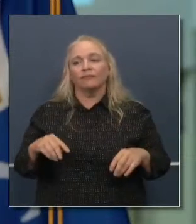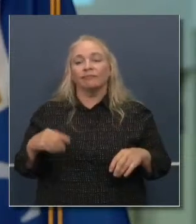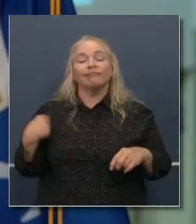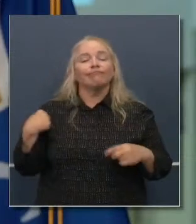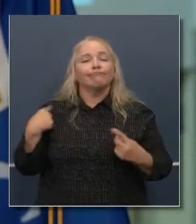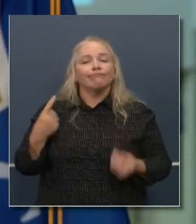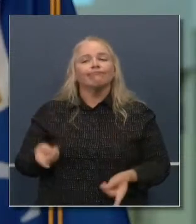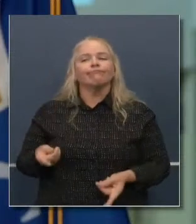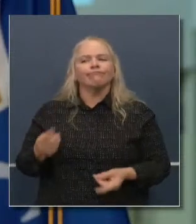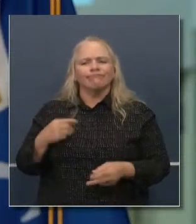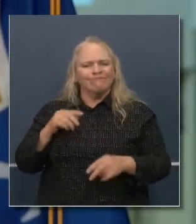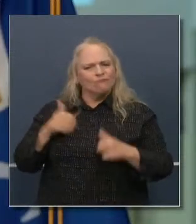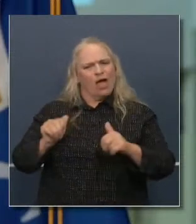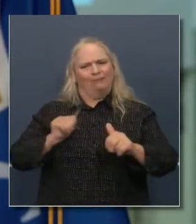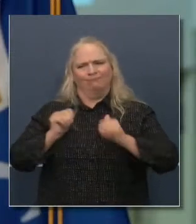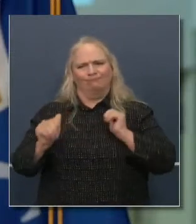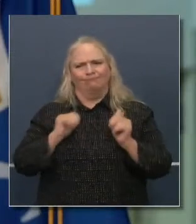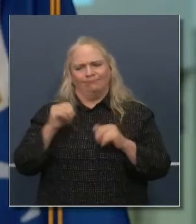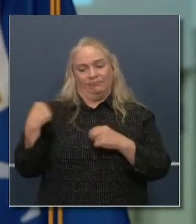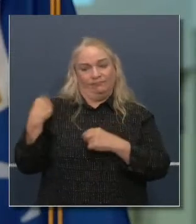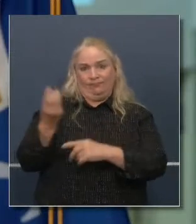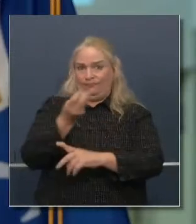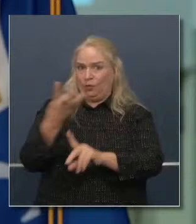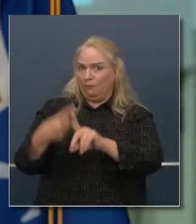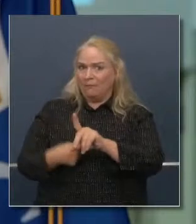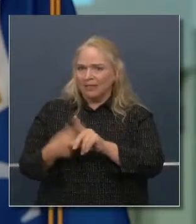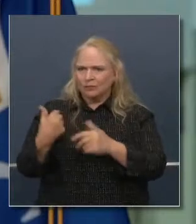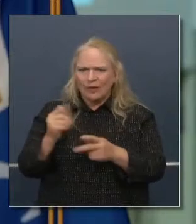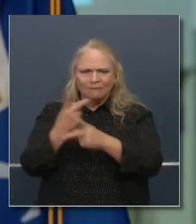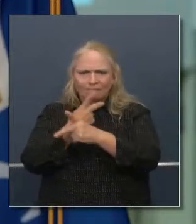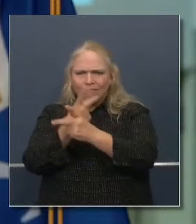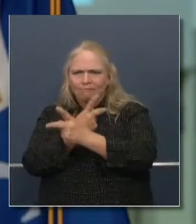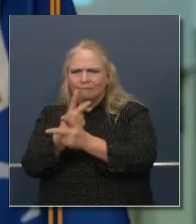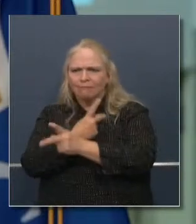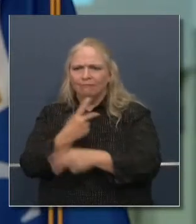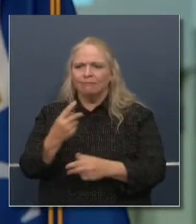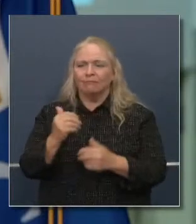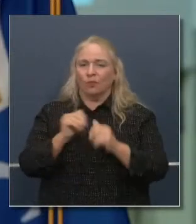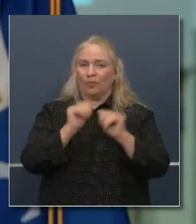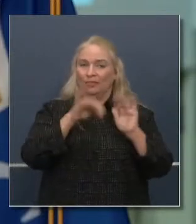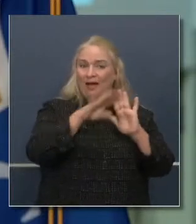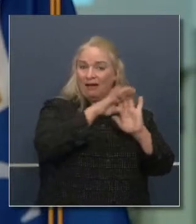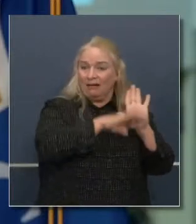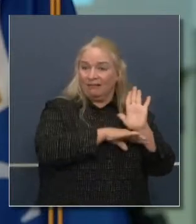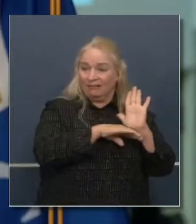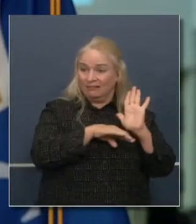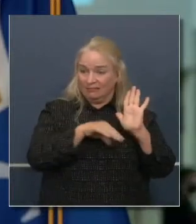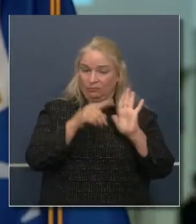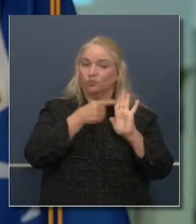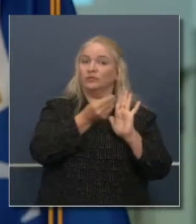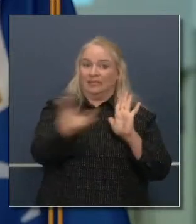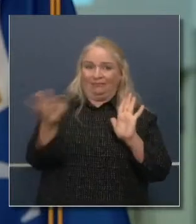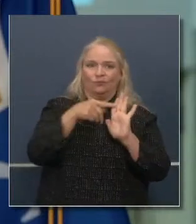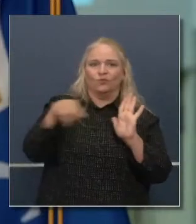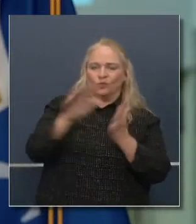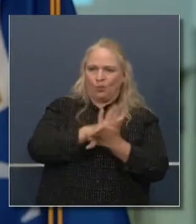ourselves for a number of months now in terms of the guidance we've been putting out and the statutory language that's in the budget